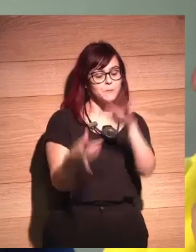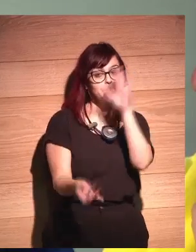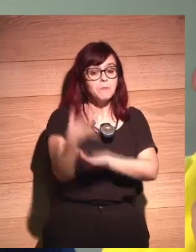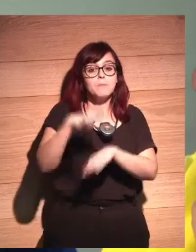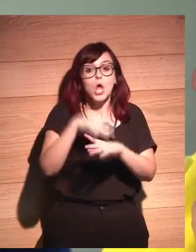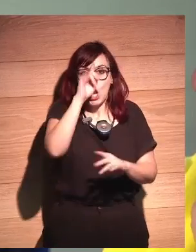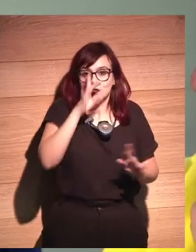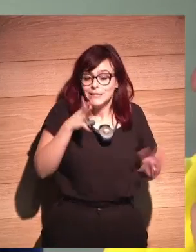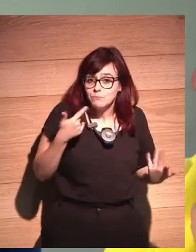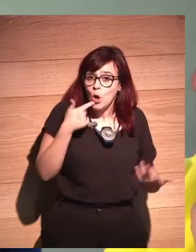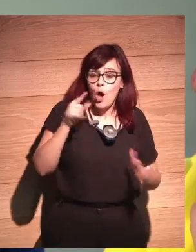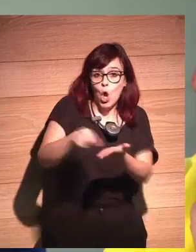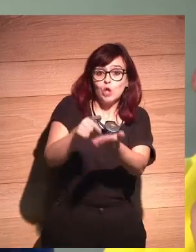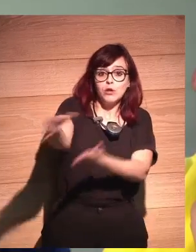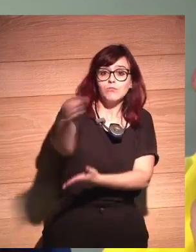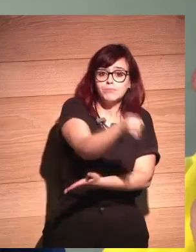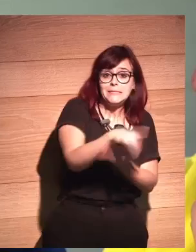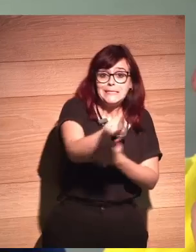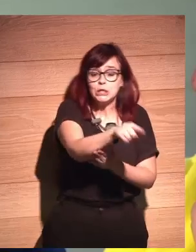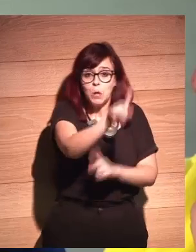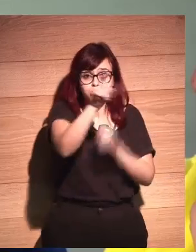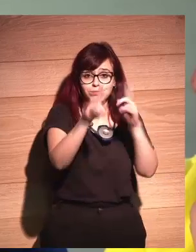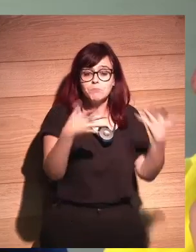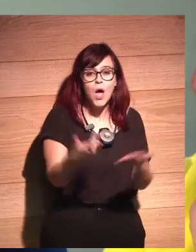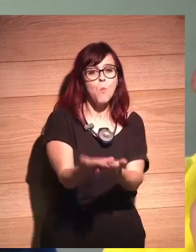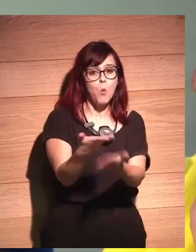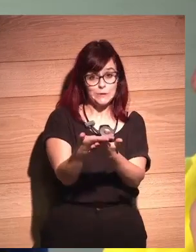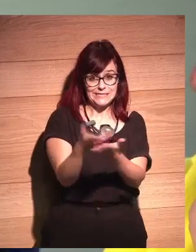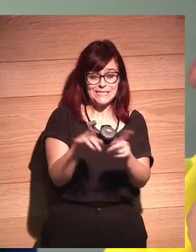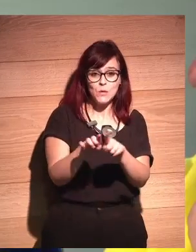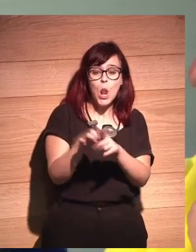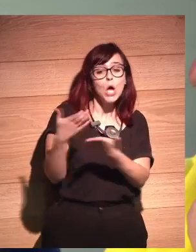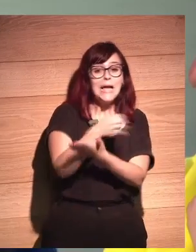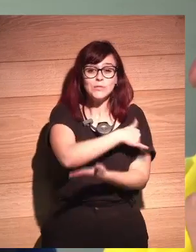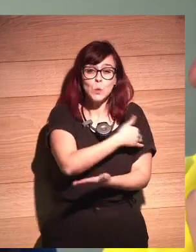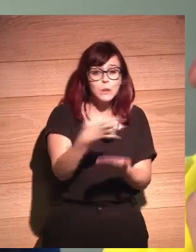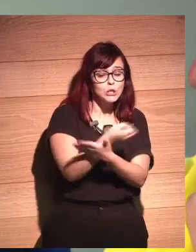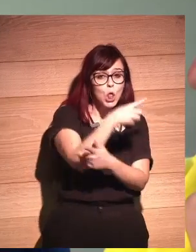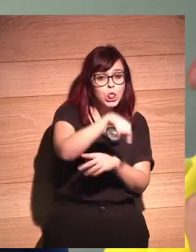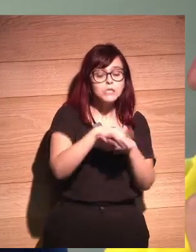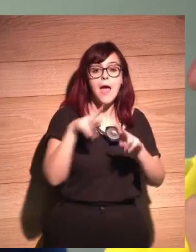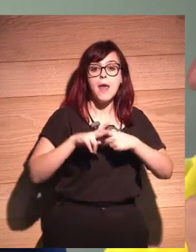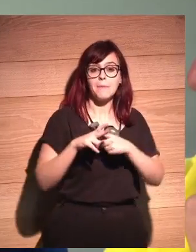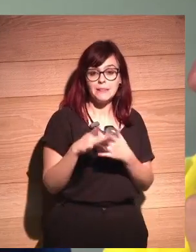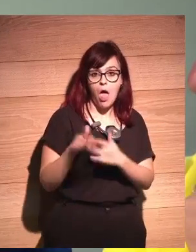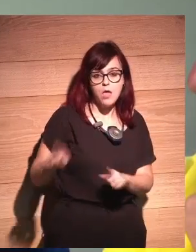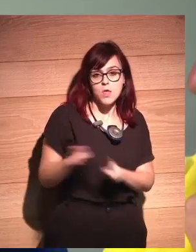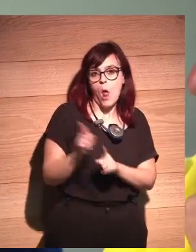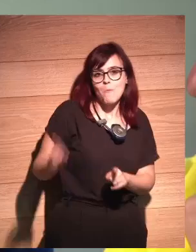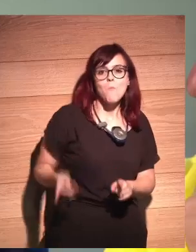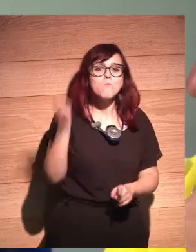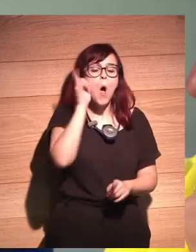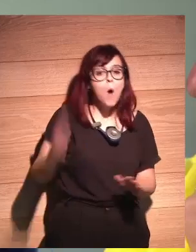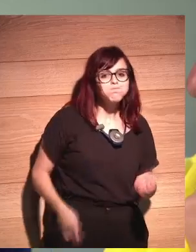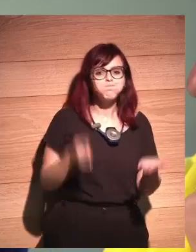contributed to an SDG, I would never be able to know that. So what we propose is if